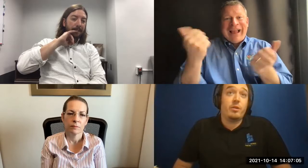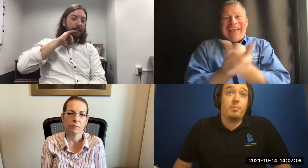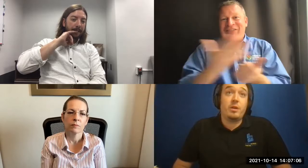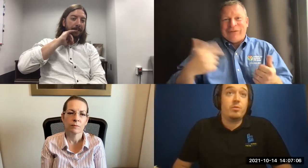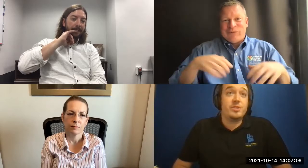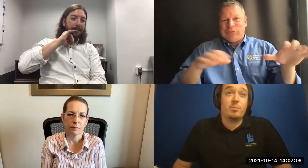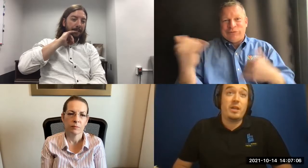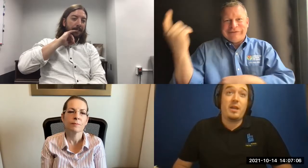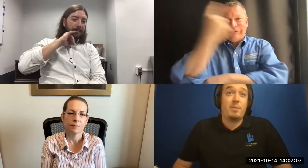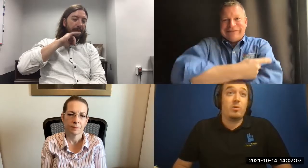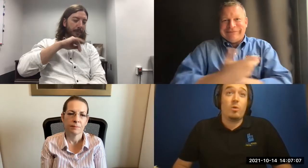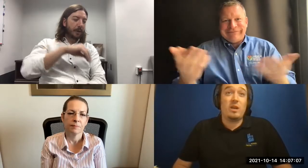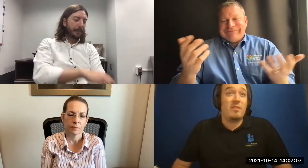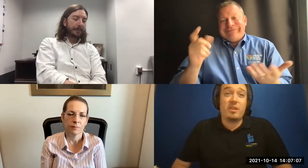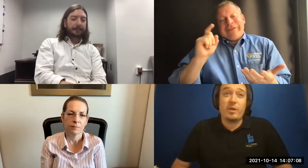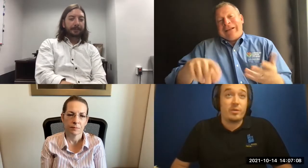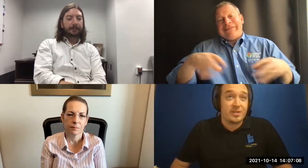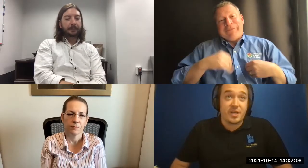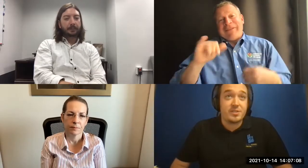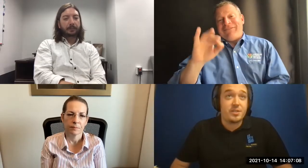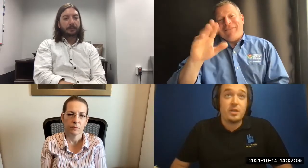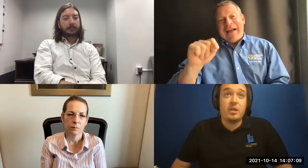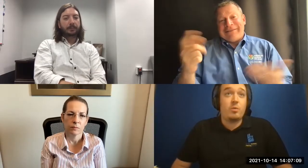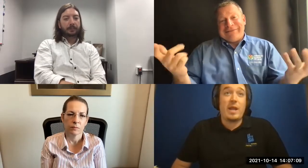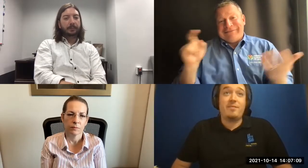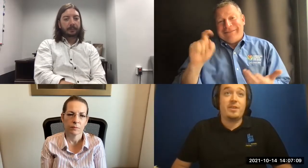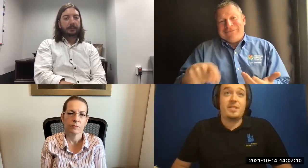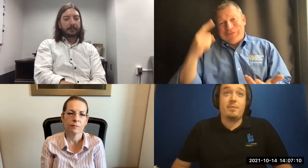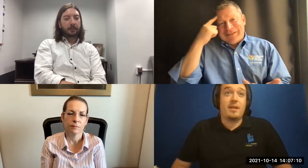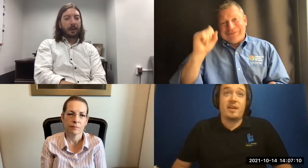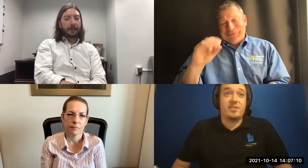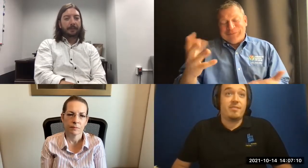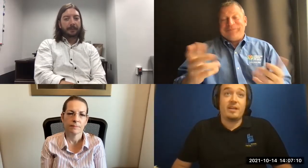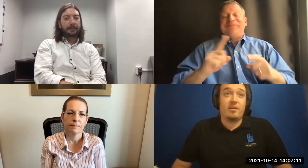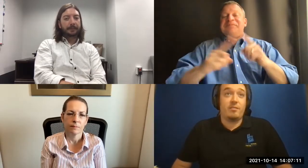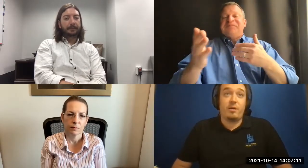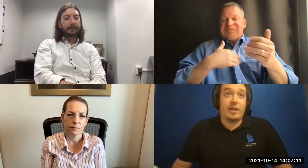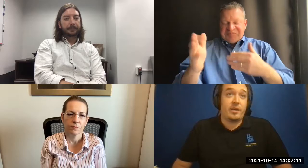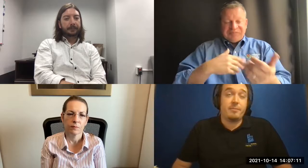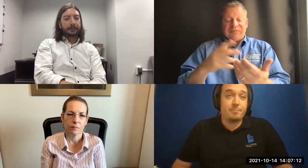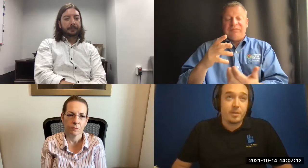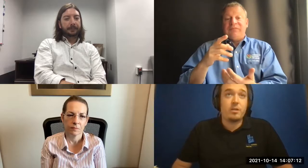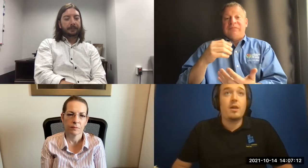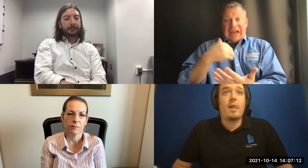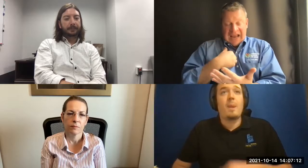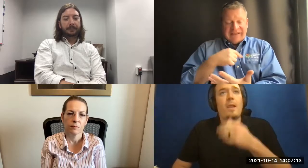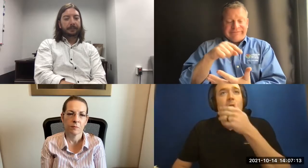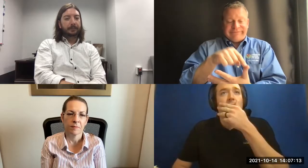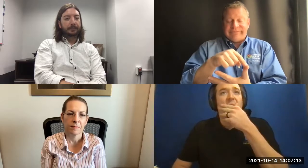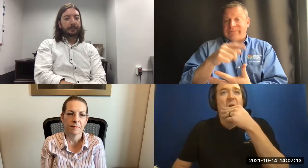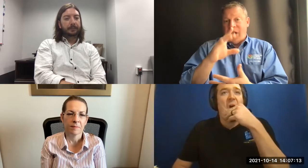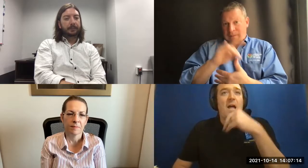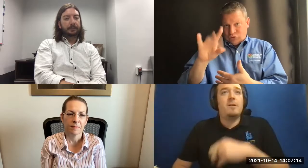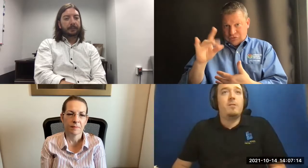truth. Politicals still play a big role in everything we do these days. We have to accept that. That is a fact of our reality.